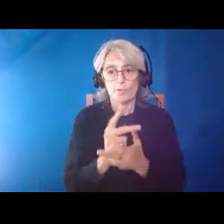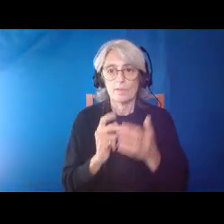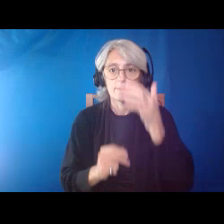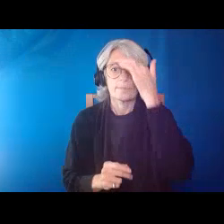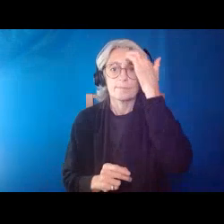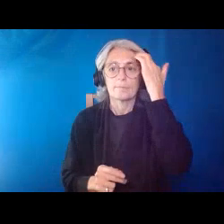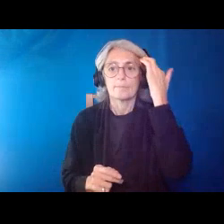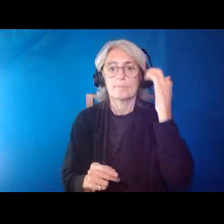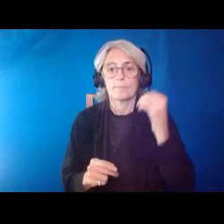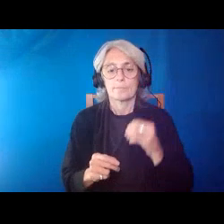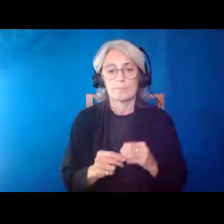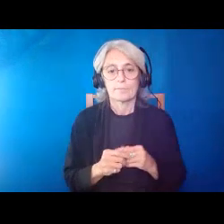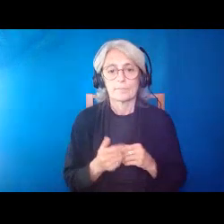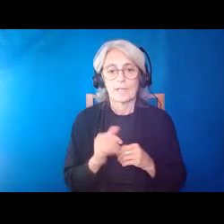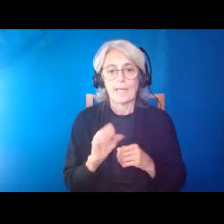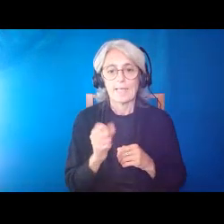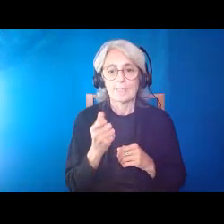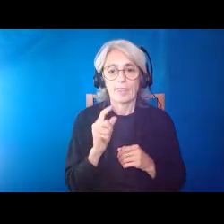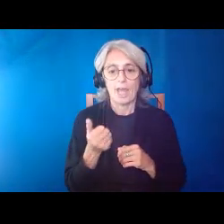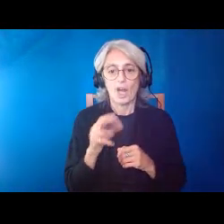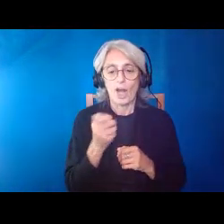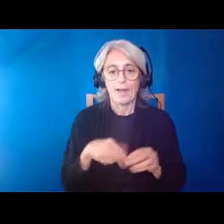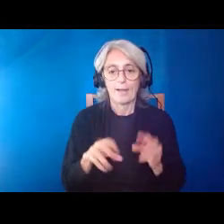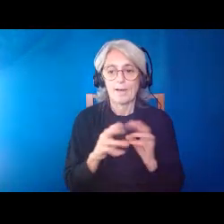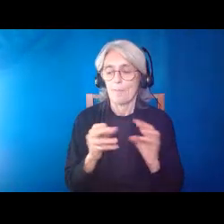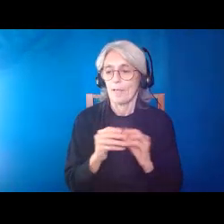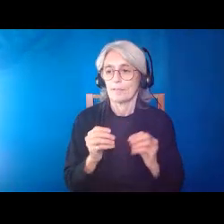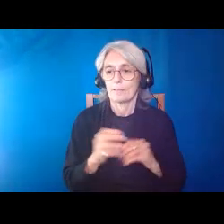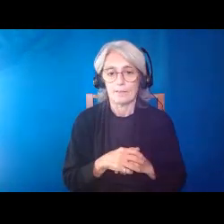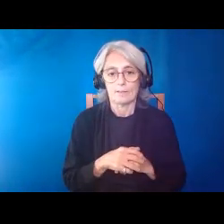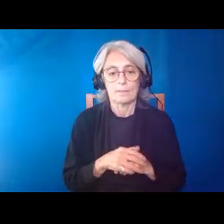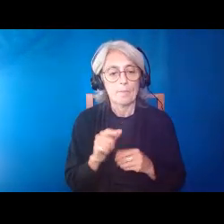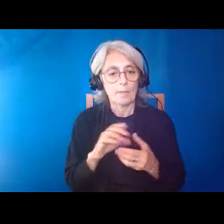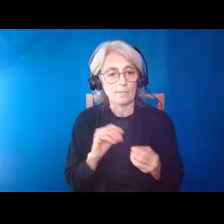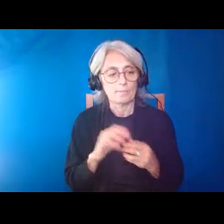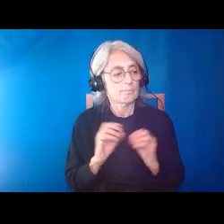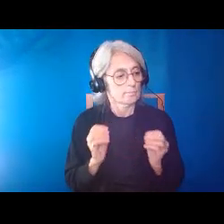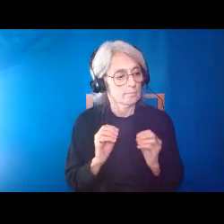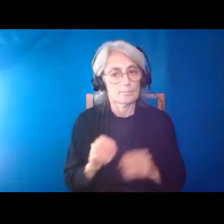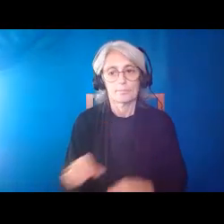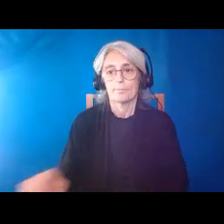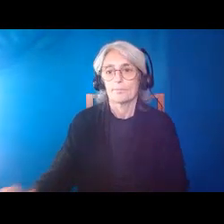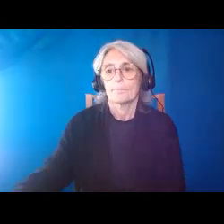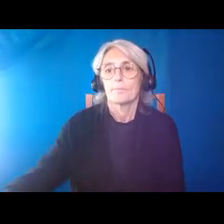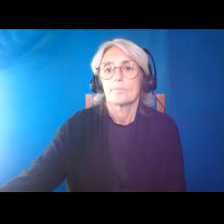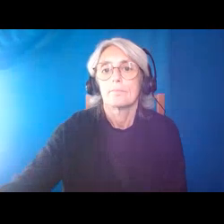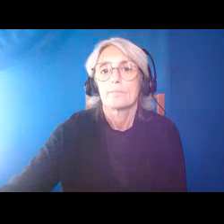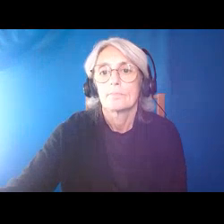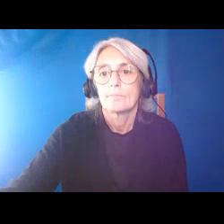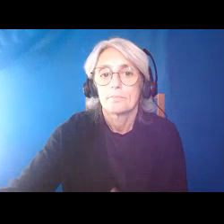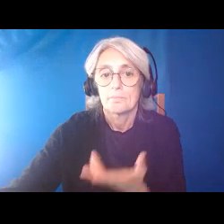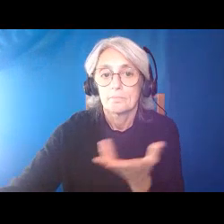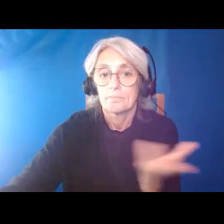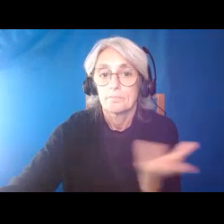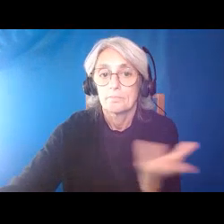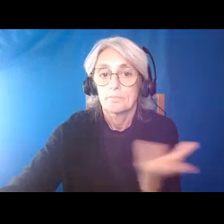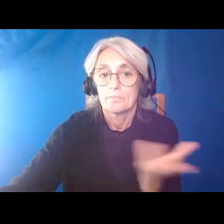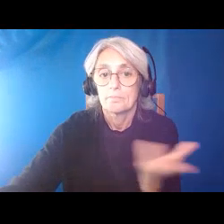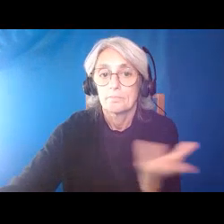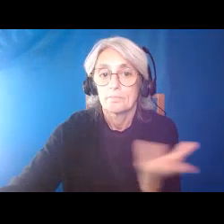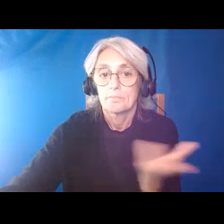Thank you. Is there any comments, public comments on this item? There is no public comment. Thank you. All right, anything from the dais? I'll make a motion for